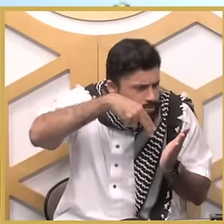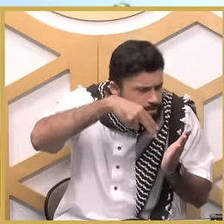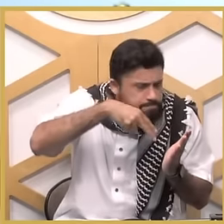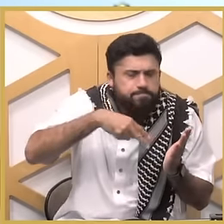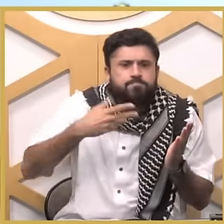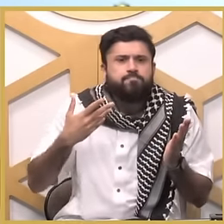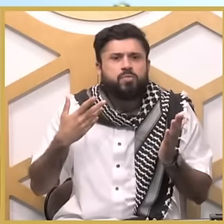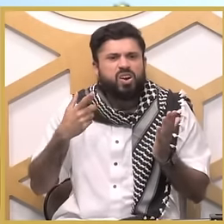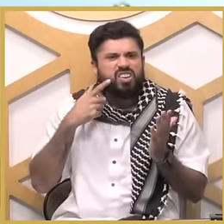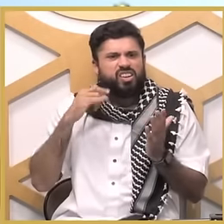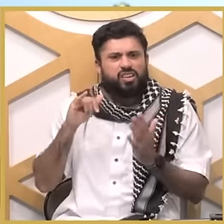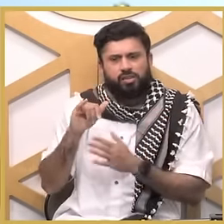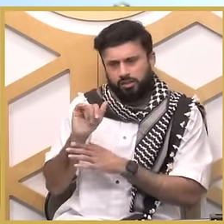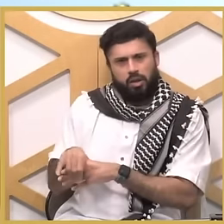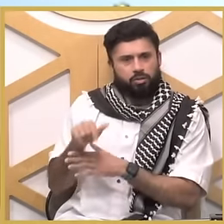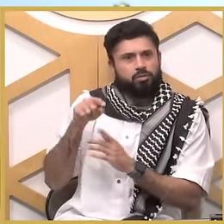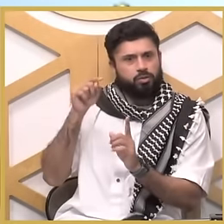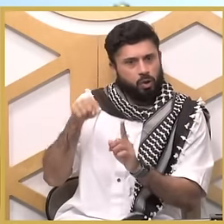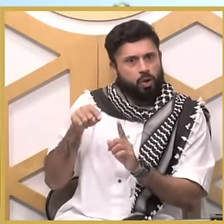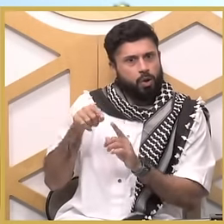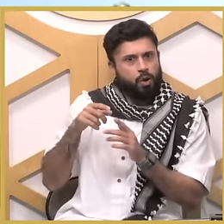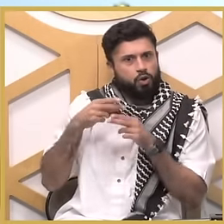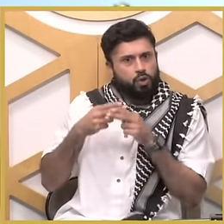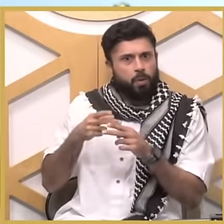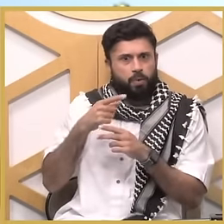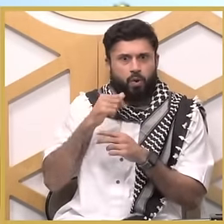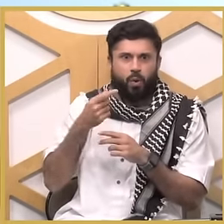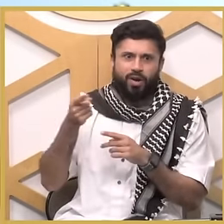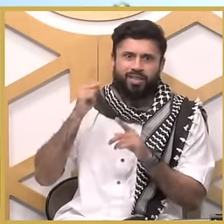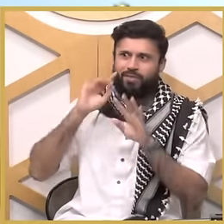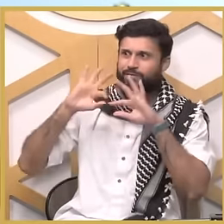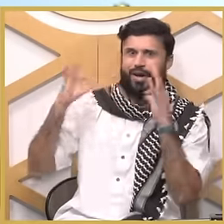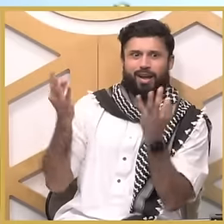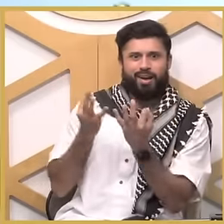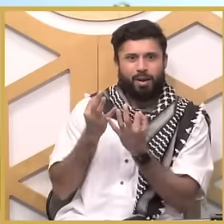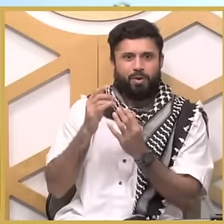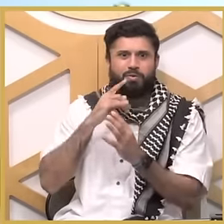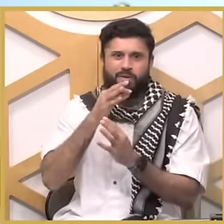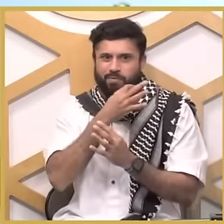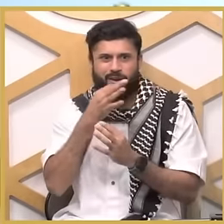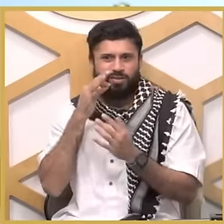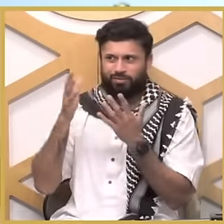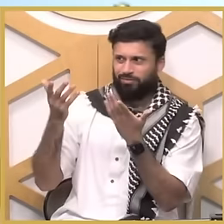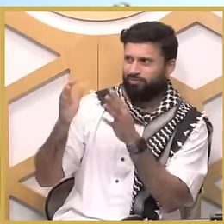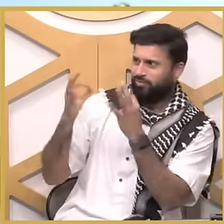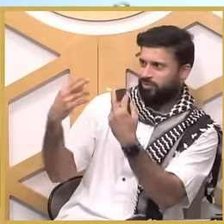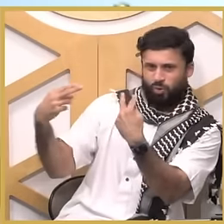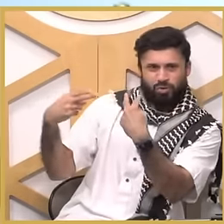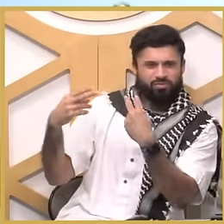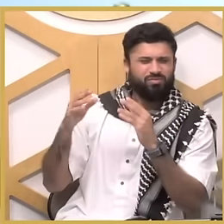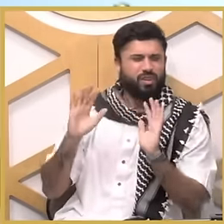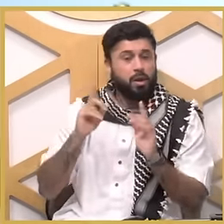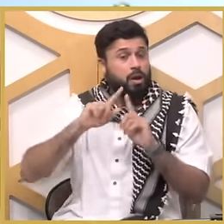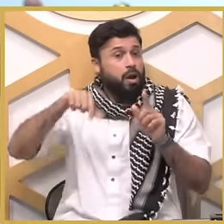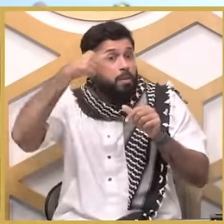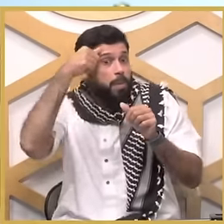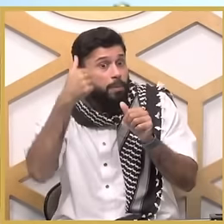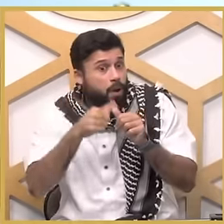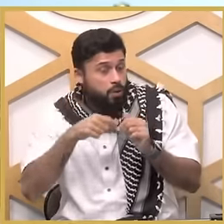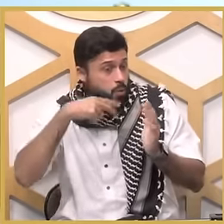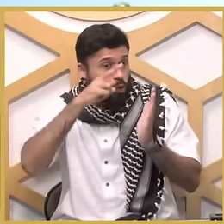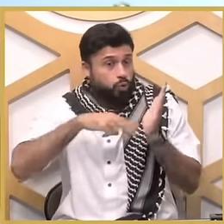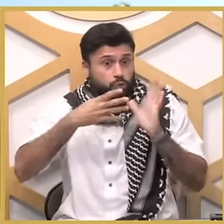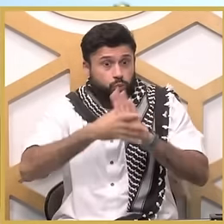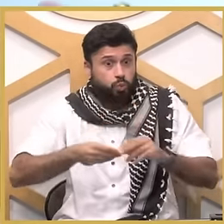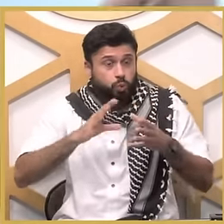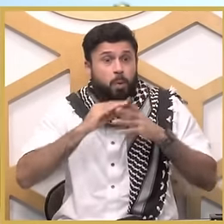rahimahullah in his Ihya, that this man would, his wife would prepare his food for him in the morning, and he'd go out and he'd give it to someone on